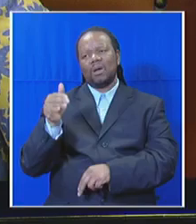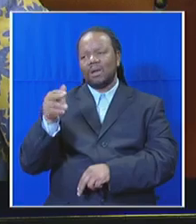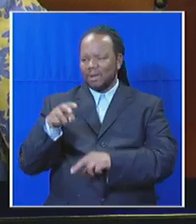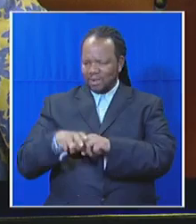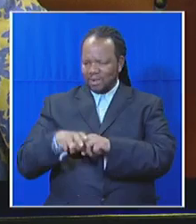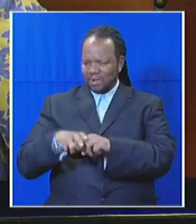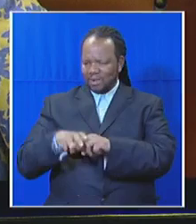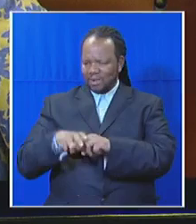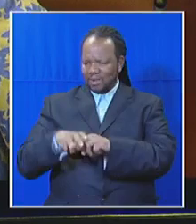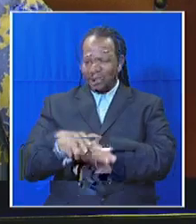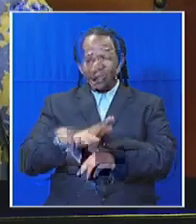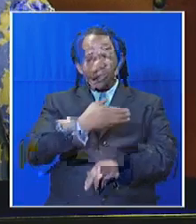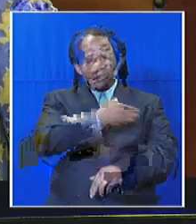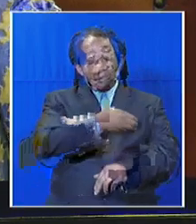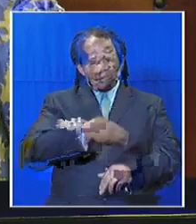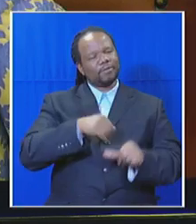Can the president?